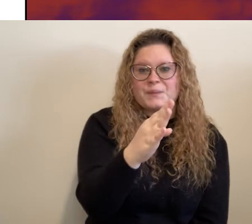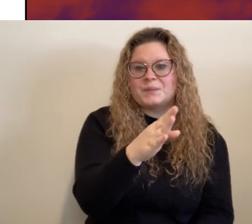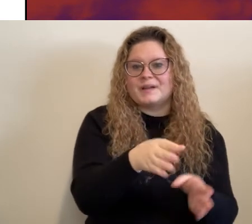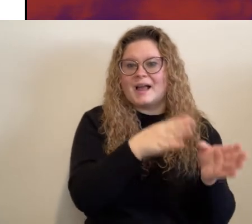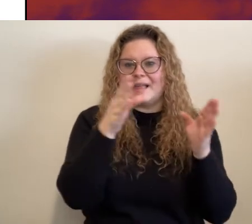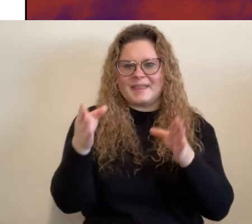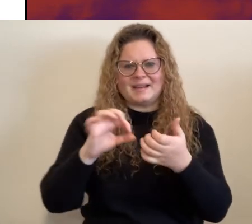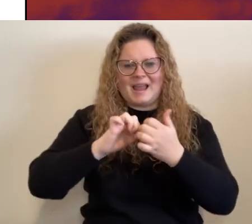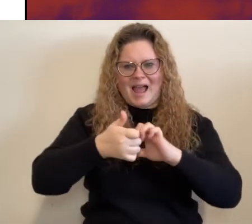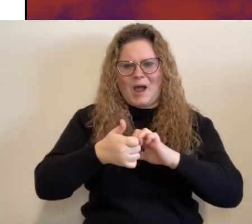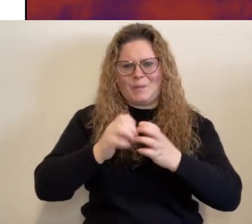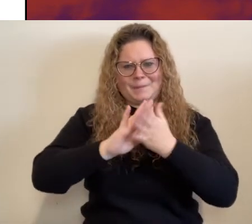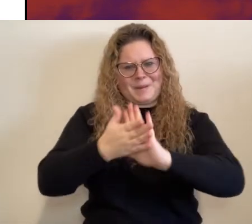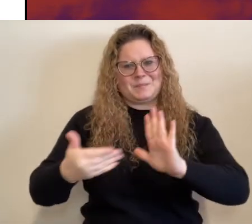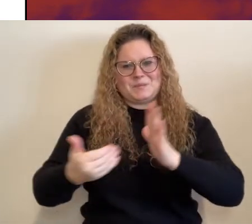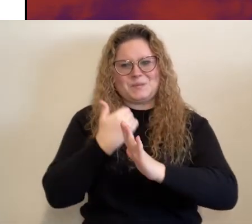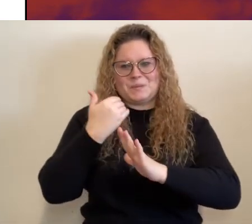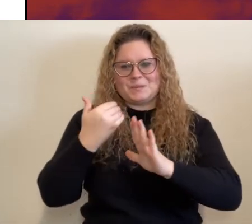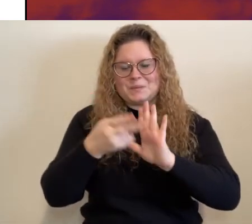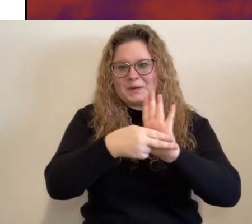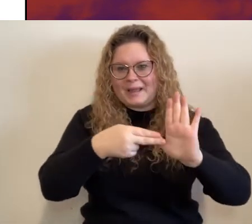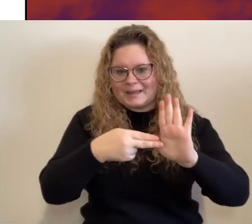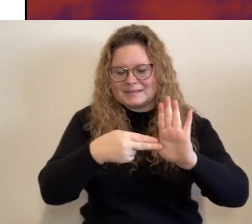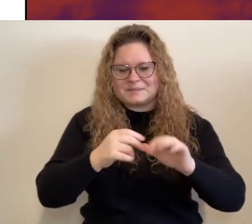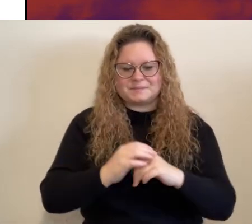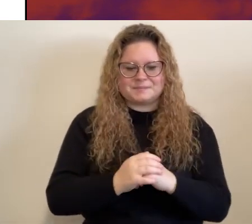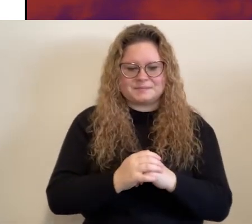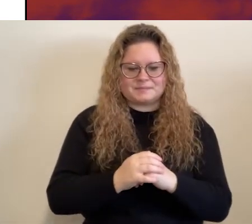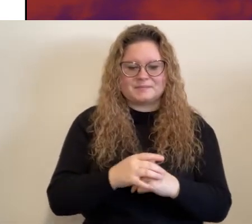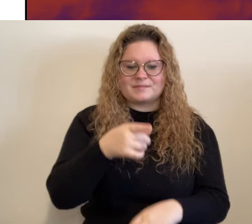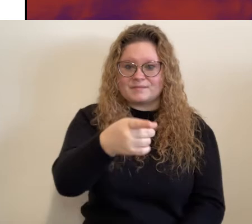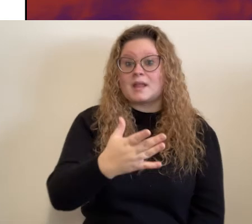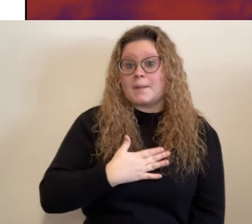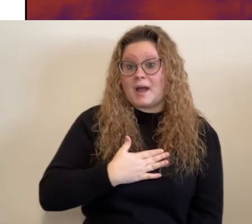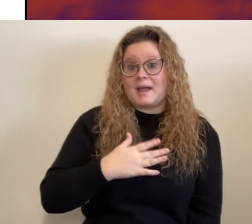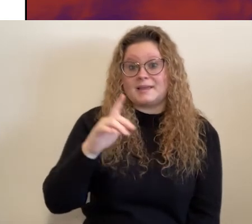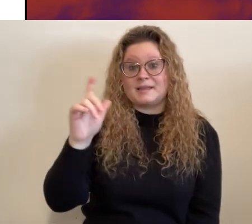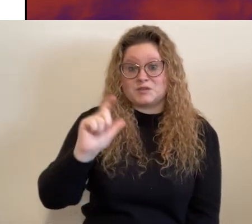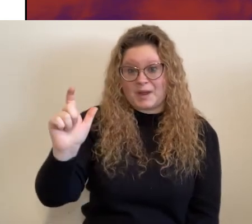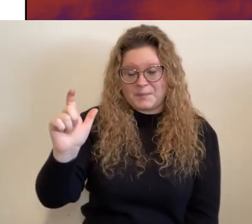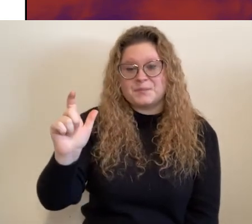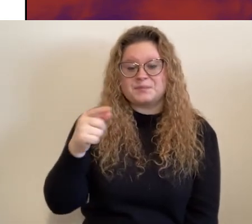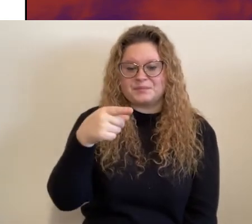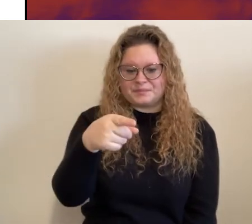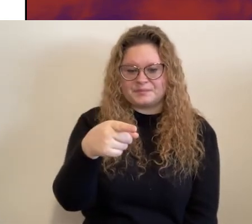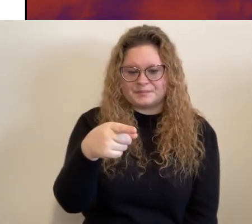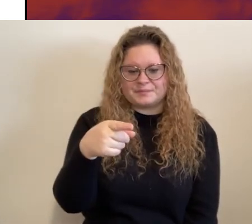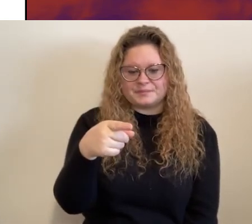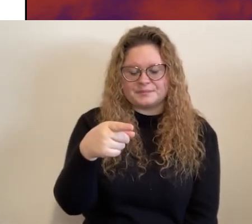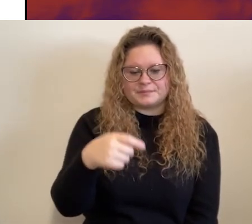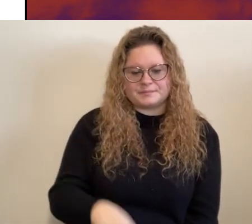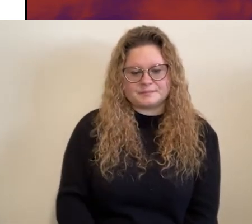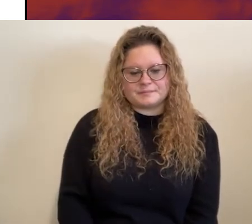brand? So these are actually 3 slides on the Instagram that I made. So in the Kundalini yoga